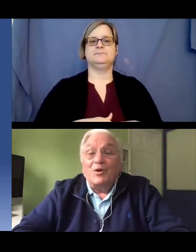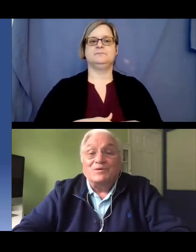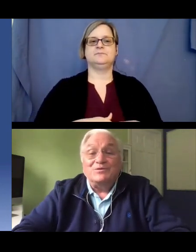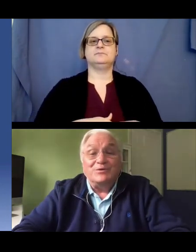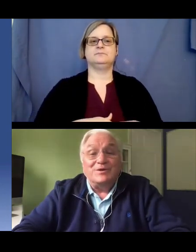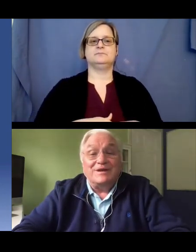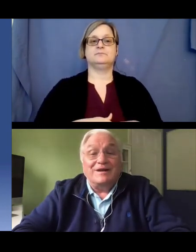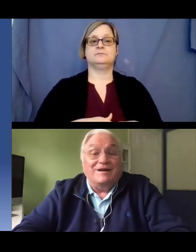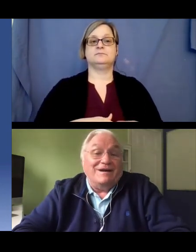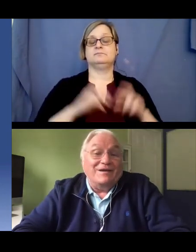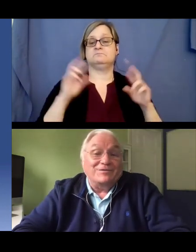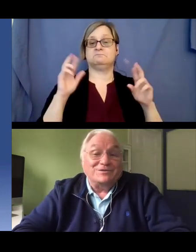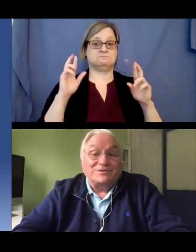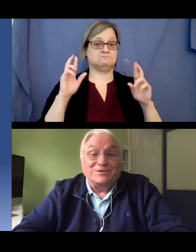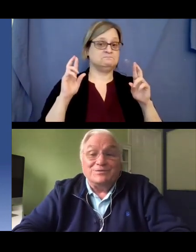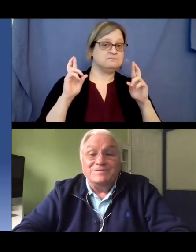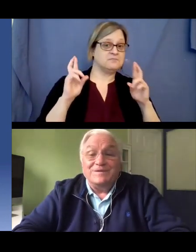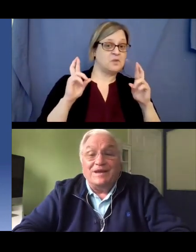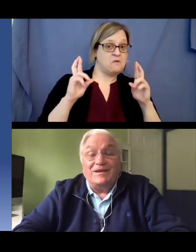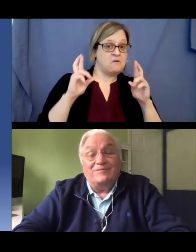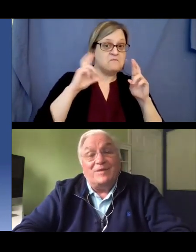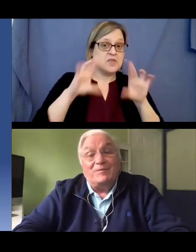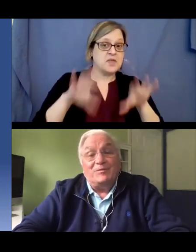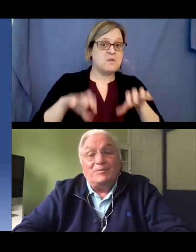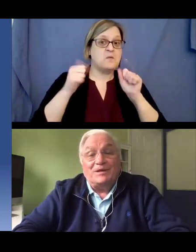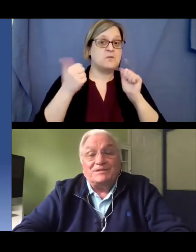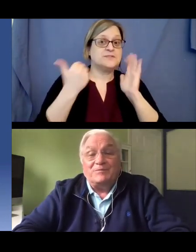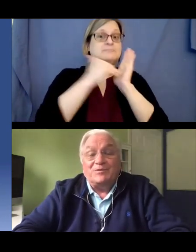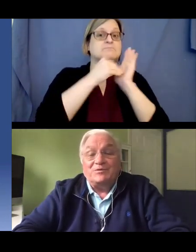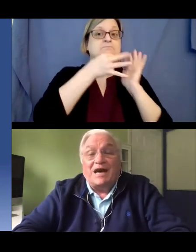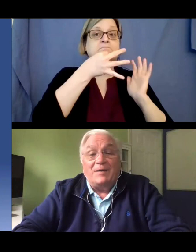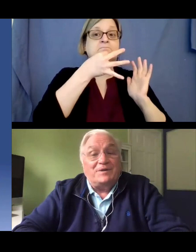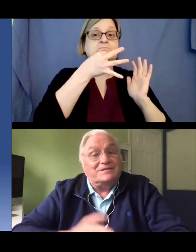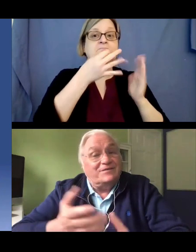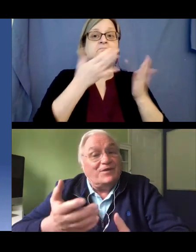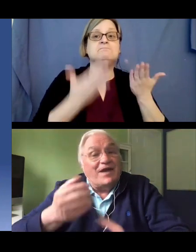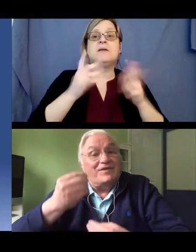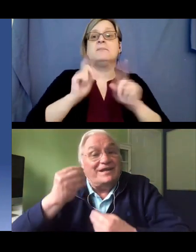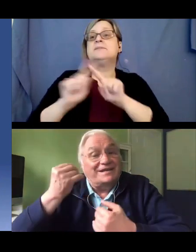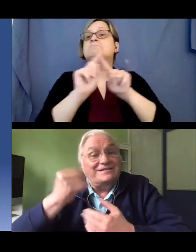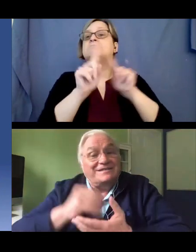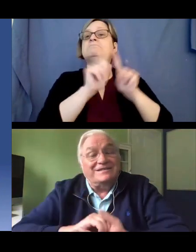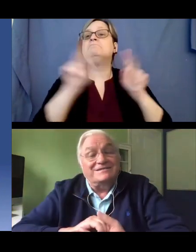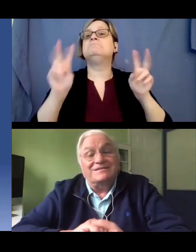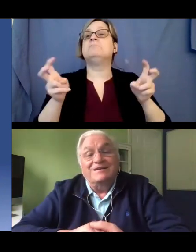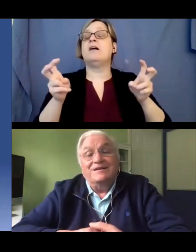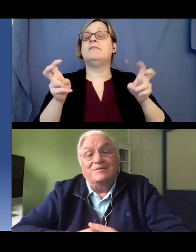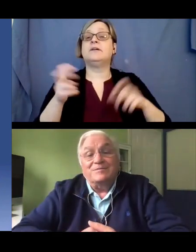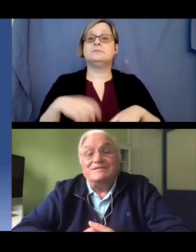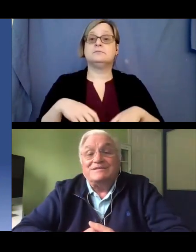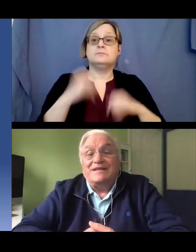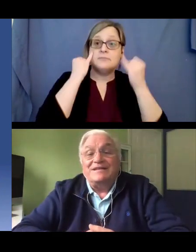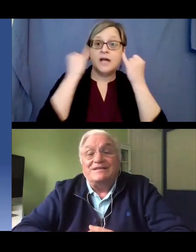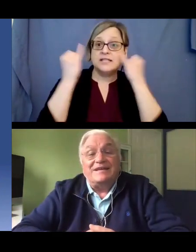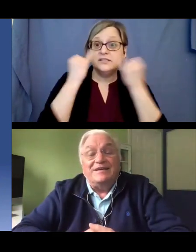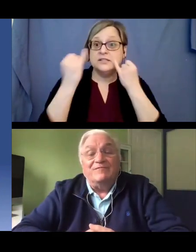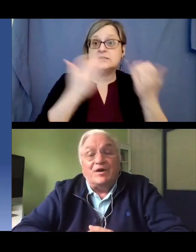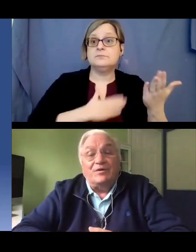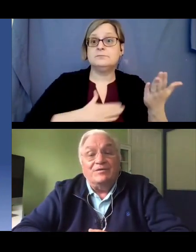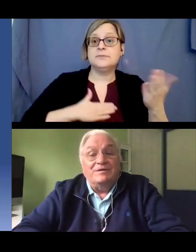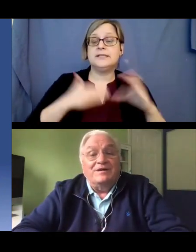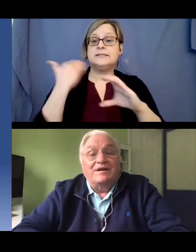We hope to do others soon, and maybe we'll pick some new topics. If you have any ideas, please send it